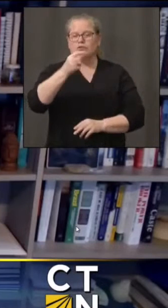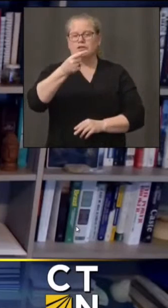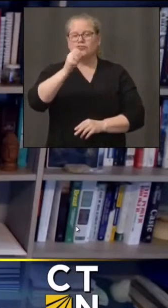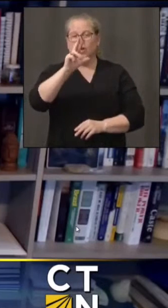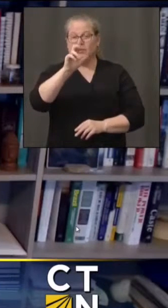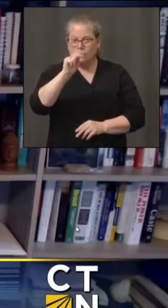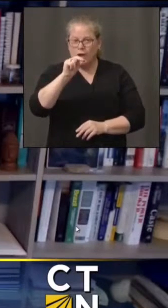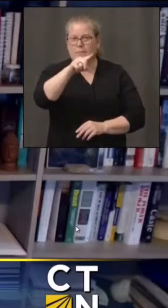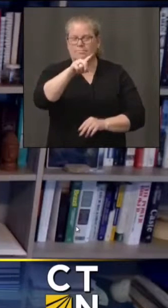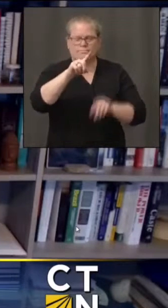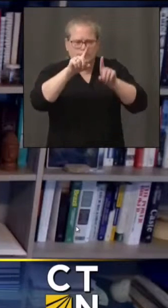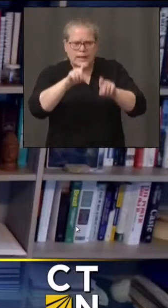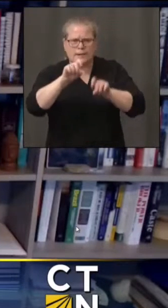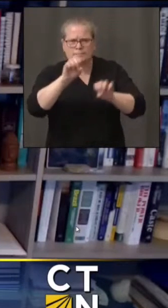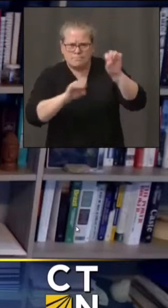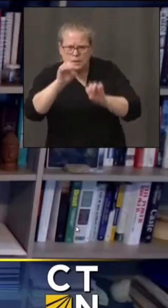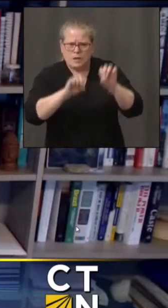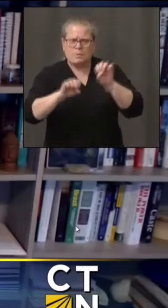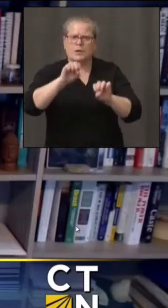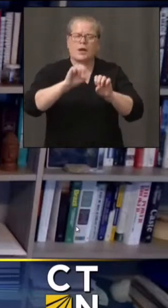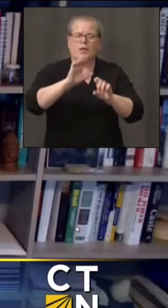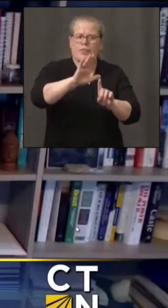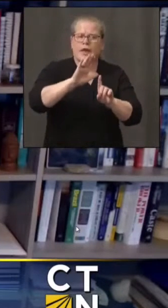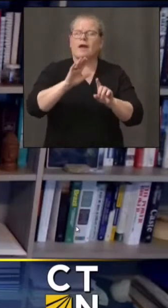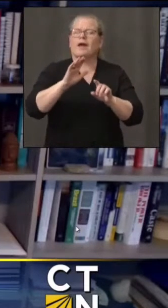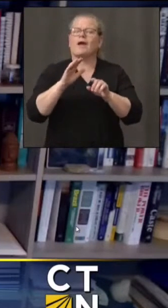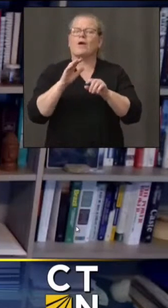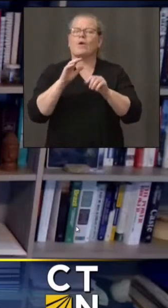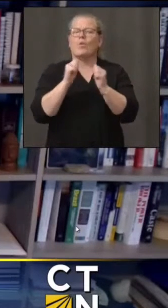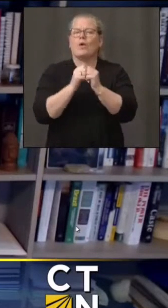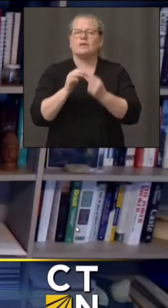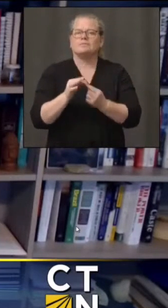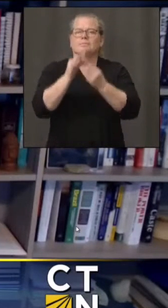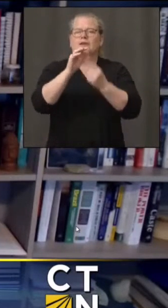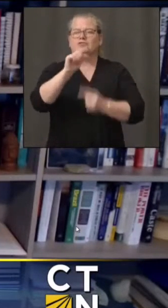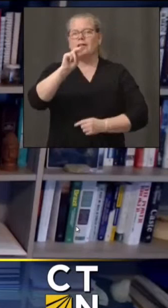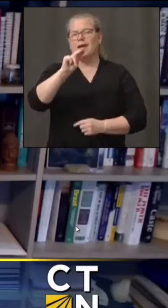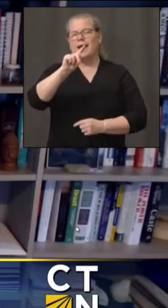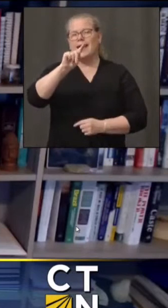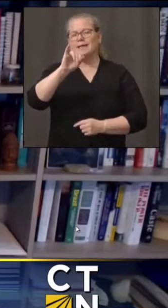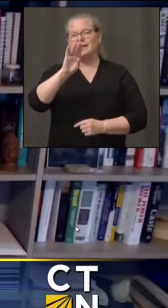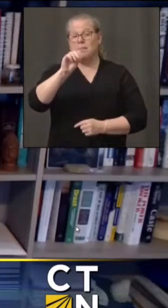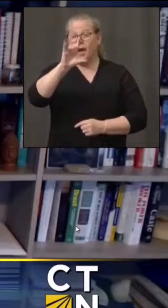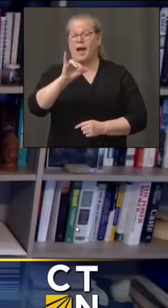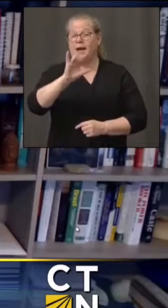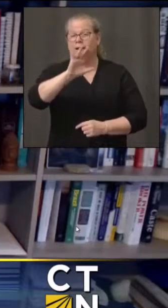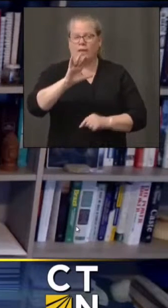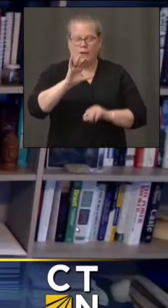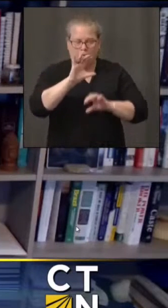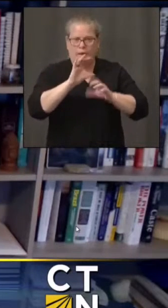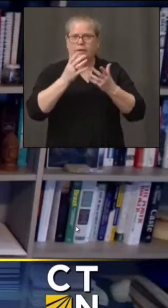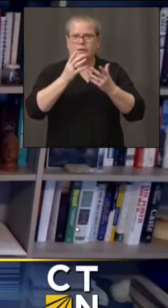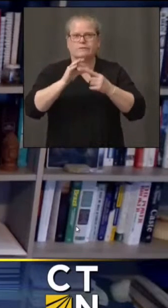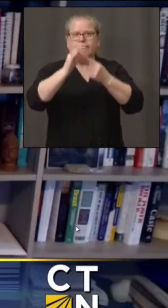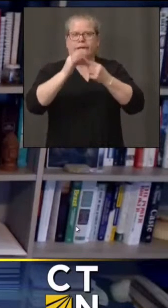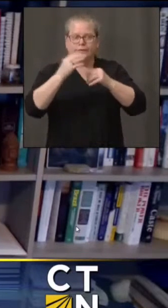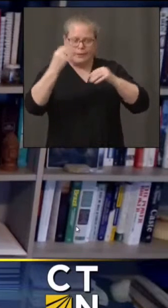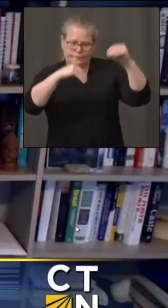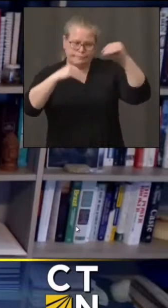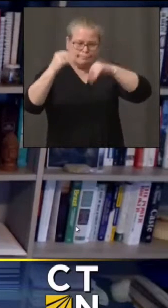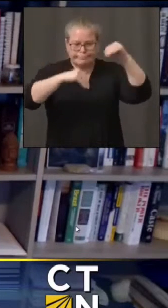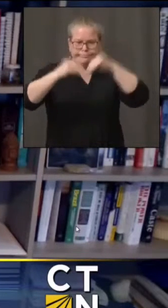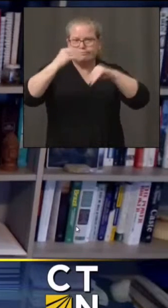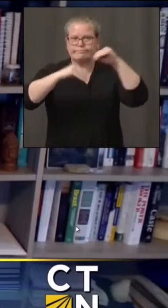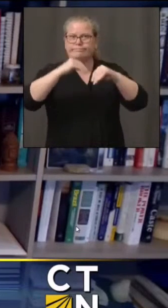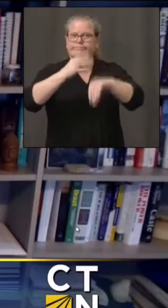a monoclonal antibody cocktail. The results of those trials aren't out, but some of the highlights of those